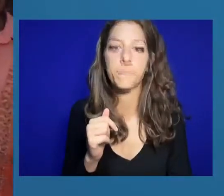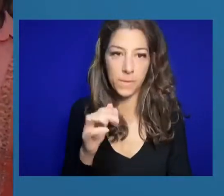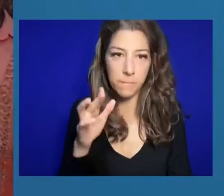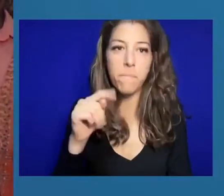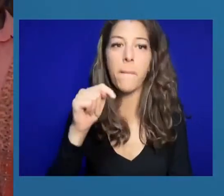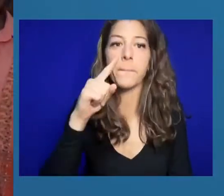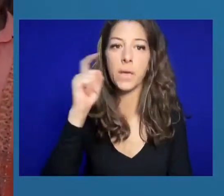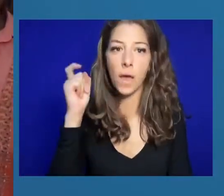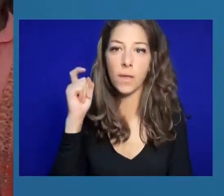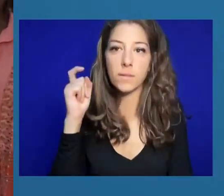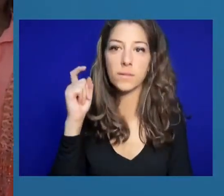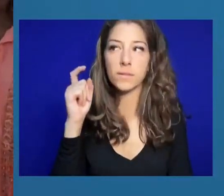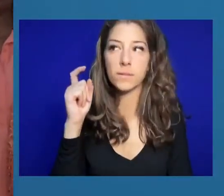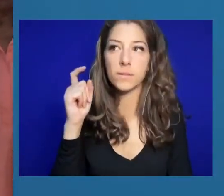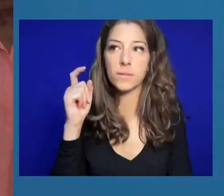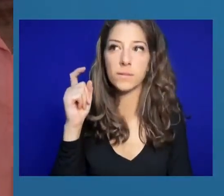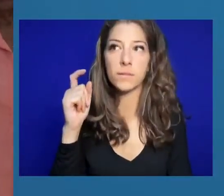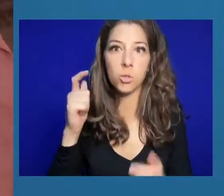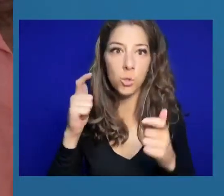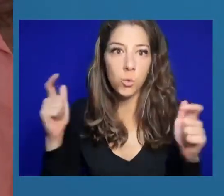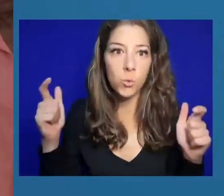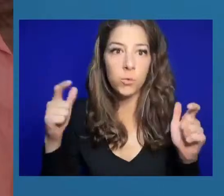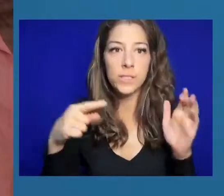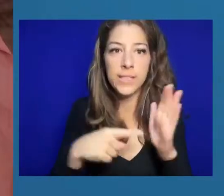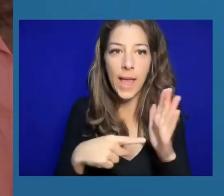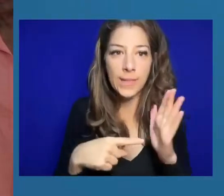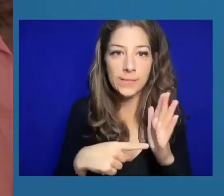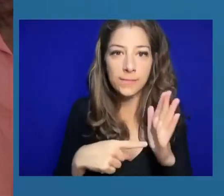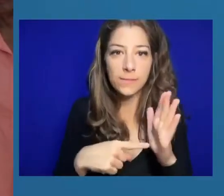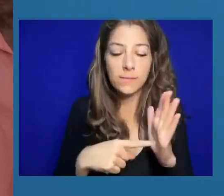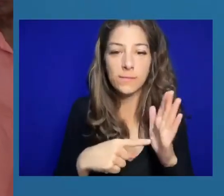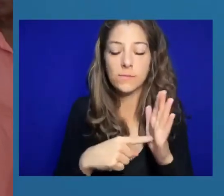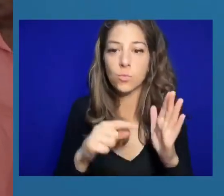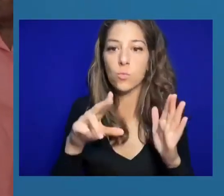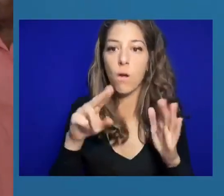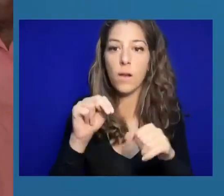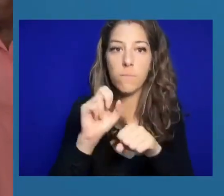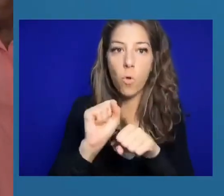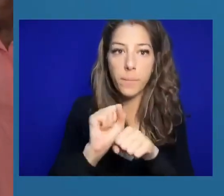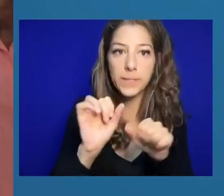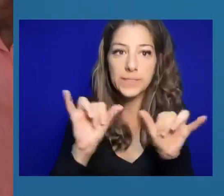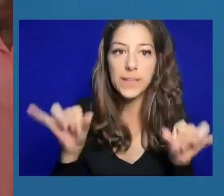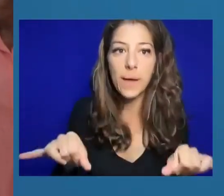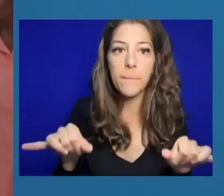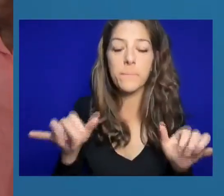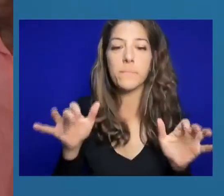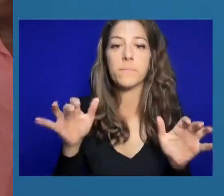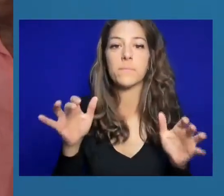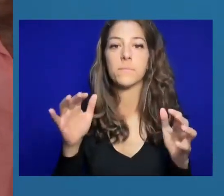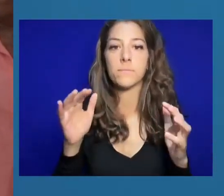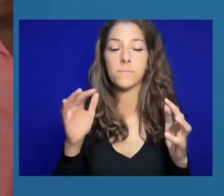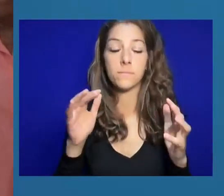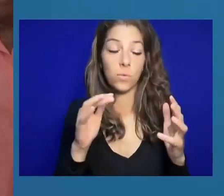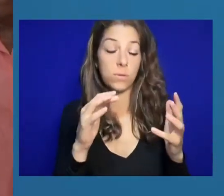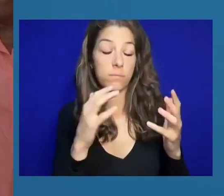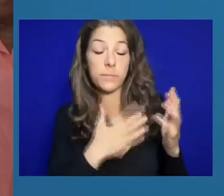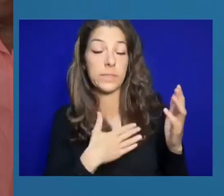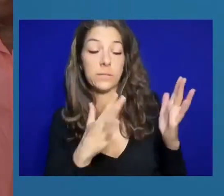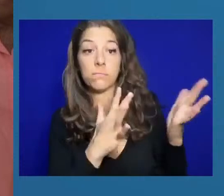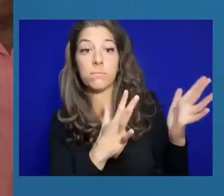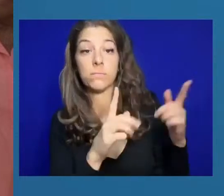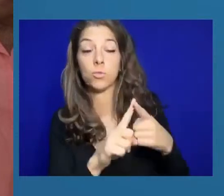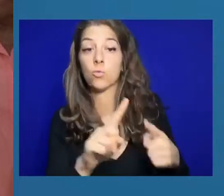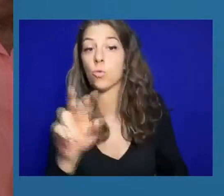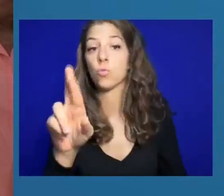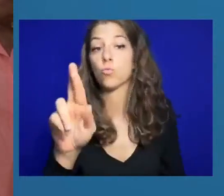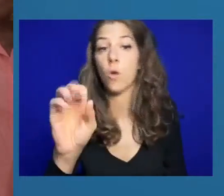because there was this huge debt owed to our unemployment system, and I want to give everybody give another round of applause to Roberta Reardon,